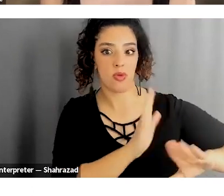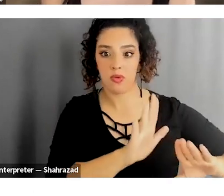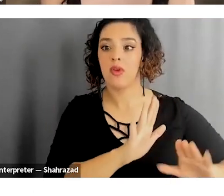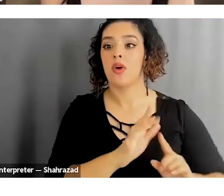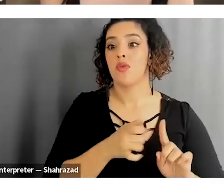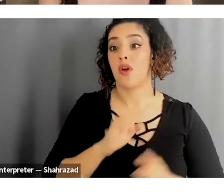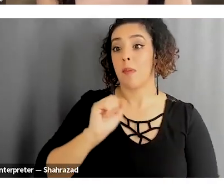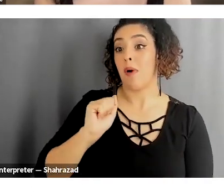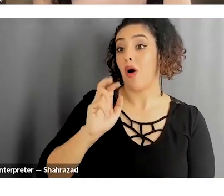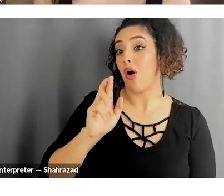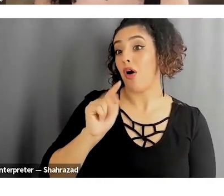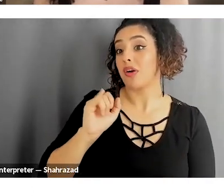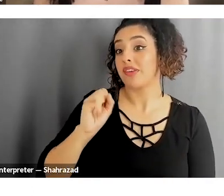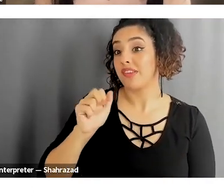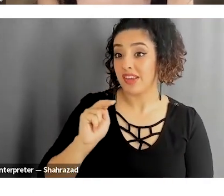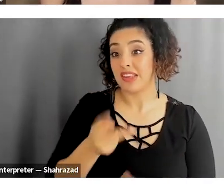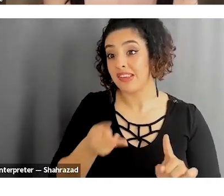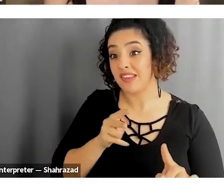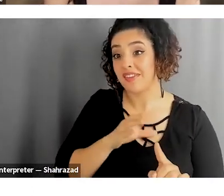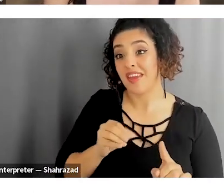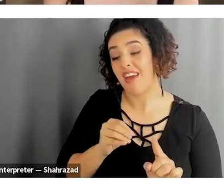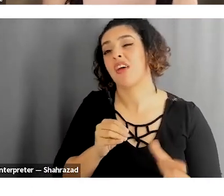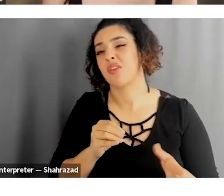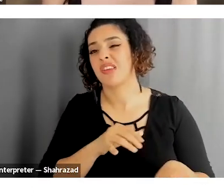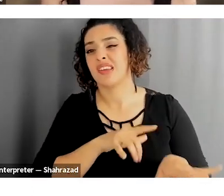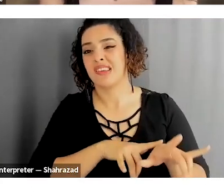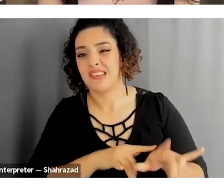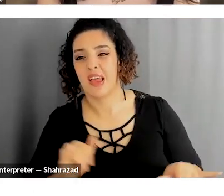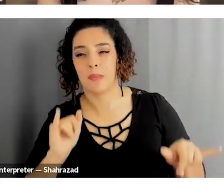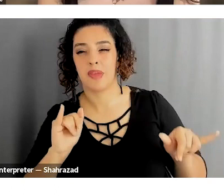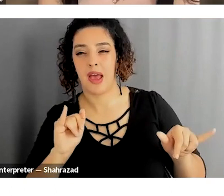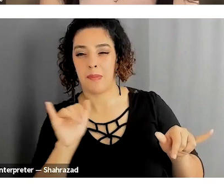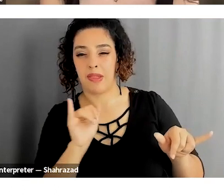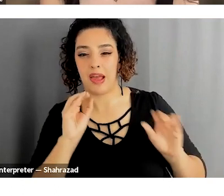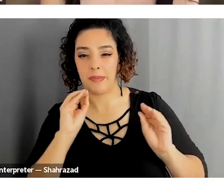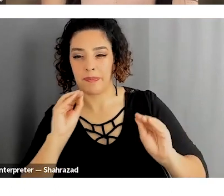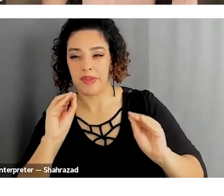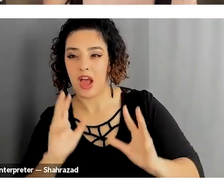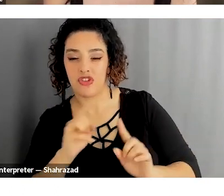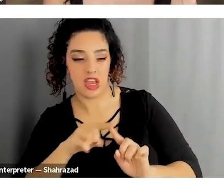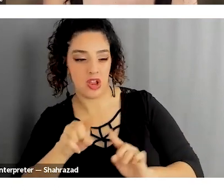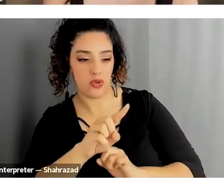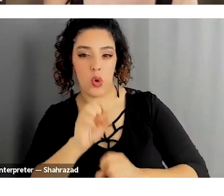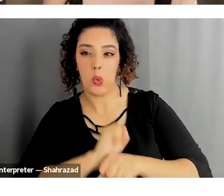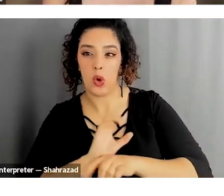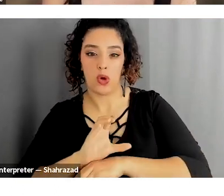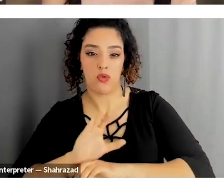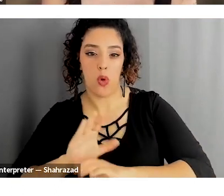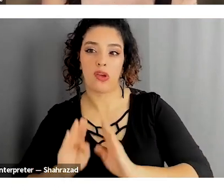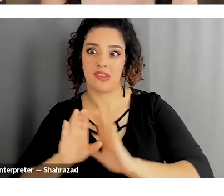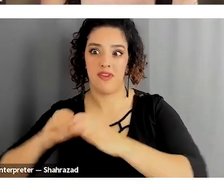sake, and towards an educator, sort of a workforce development partner, because this is in